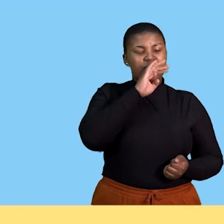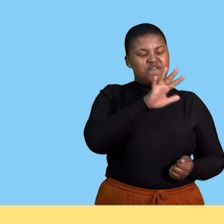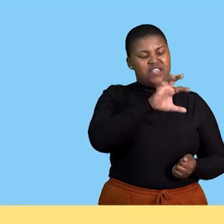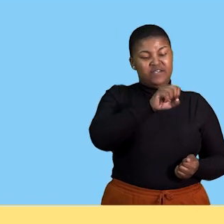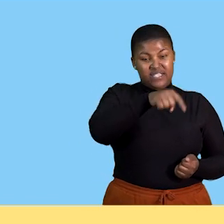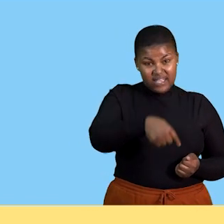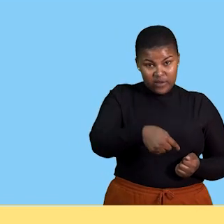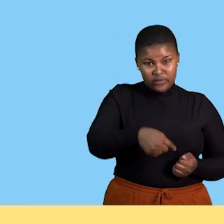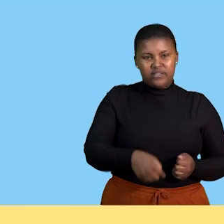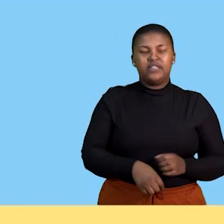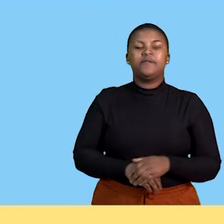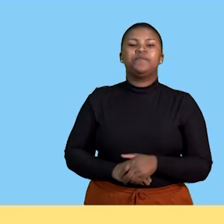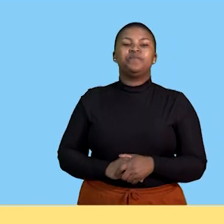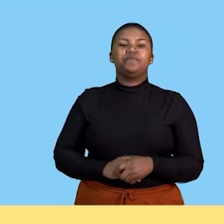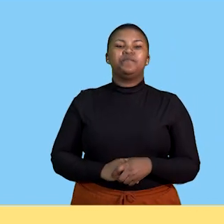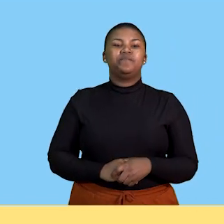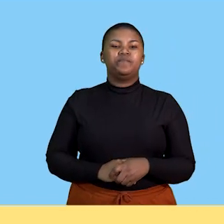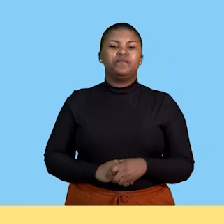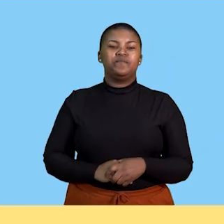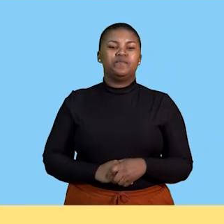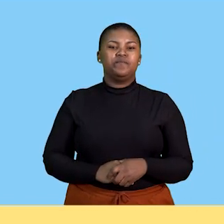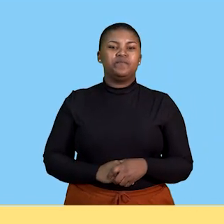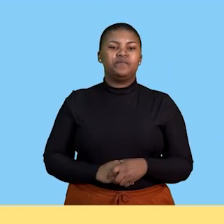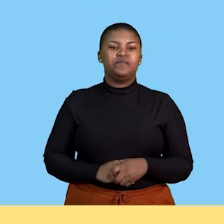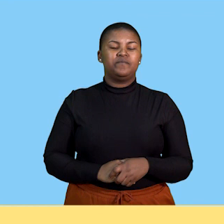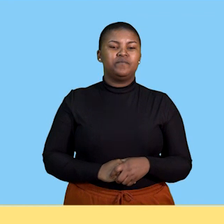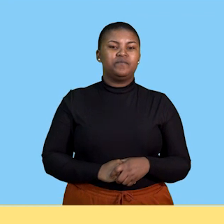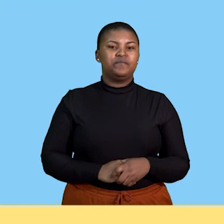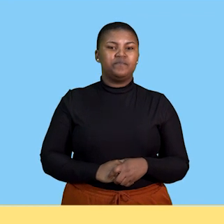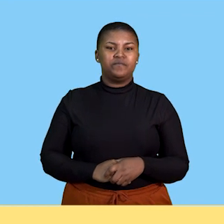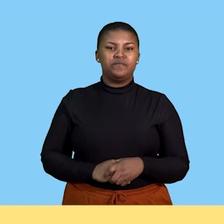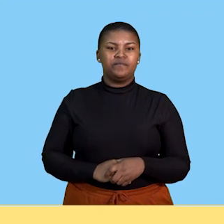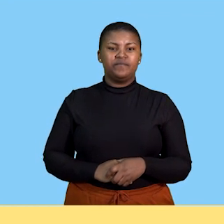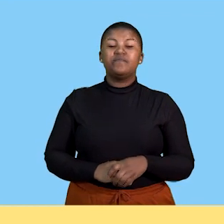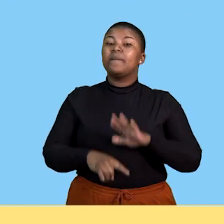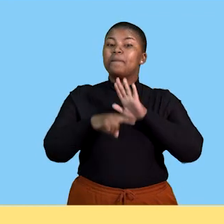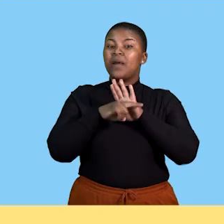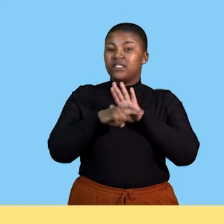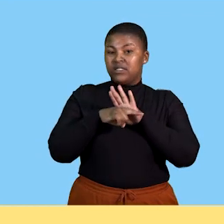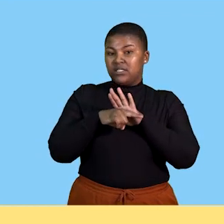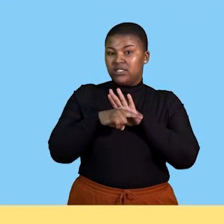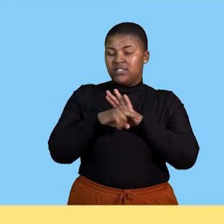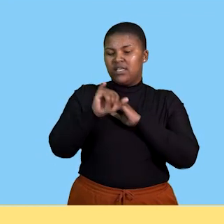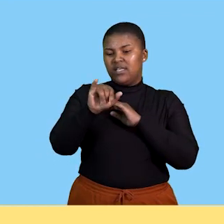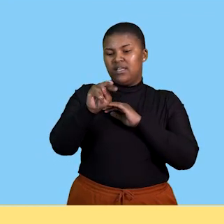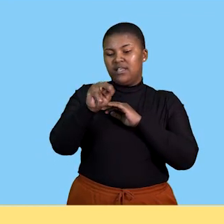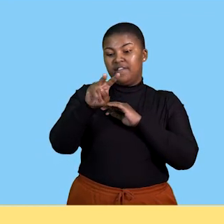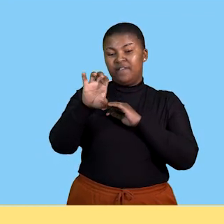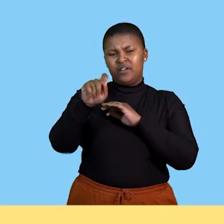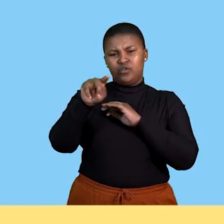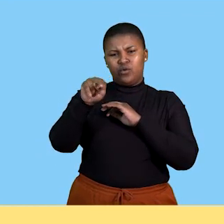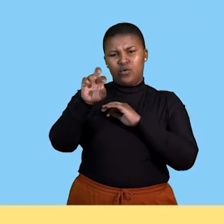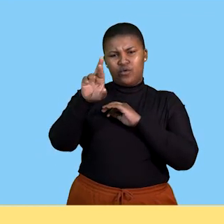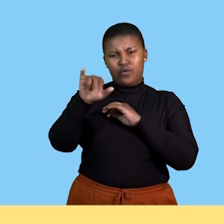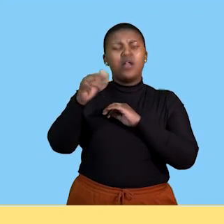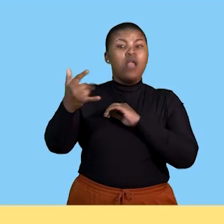50,000, current assets here, this amount, minus the inventory, because we now